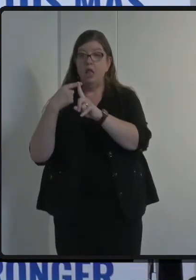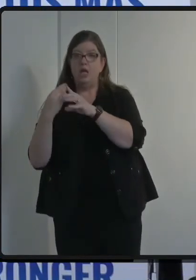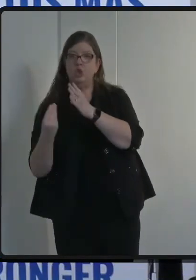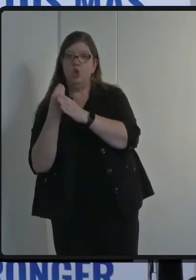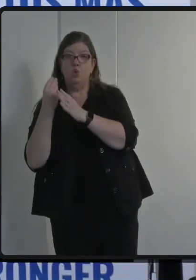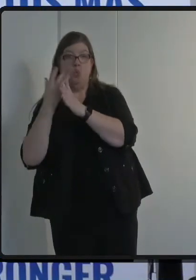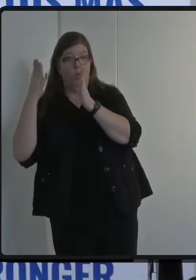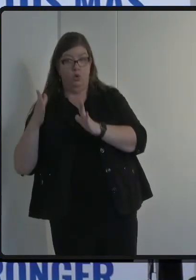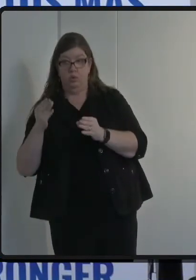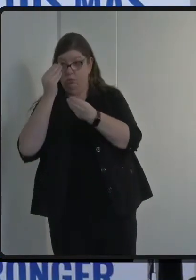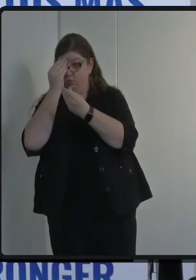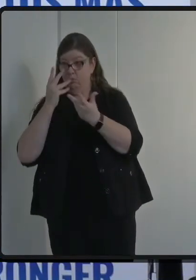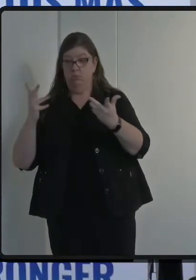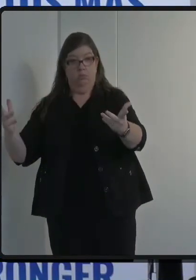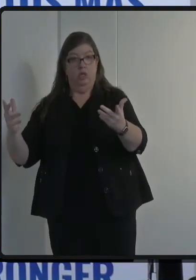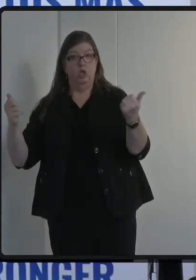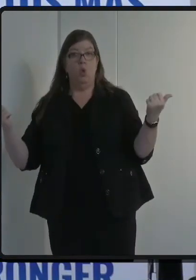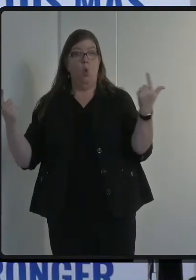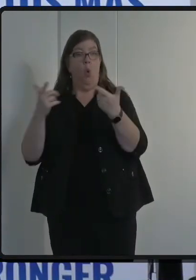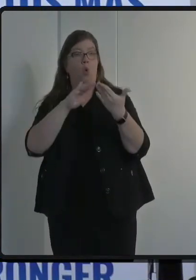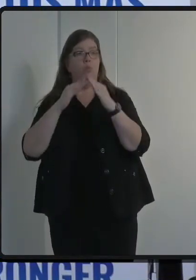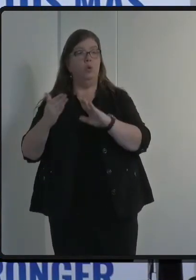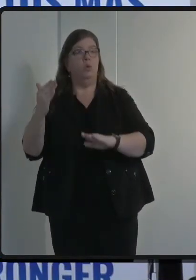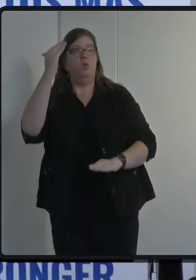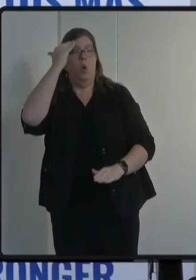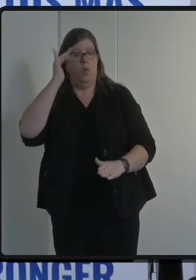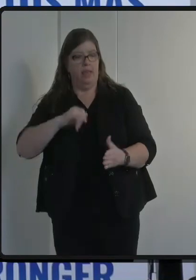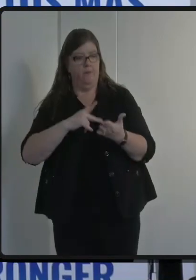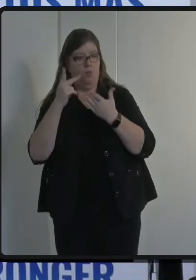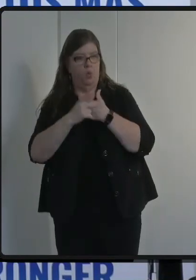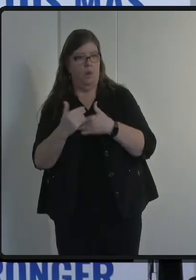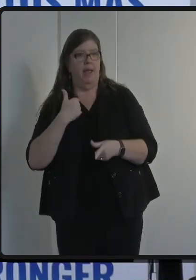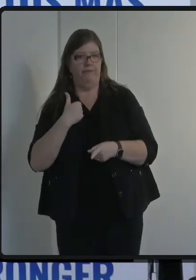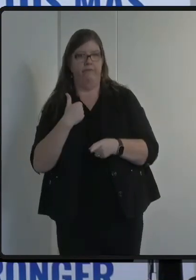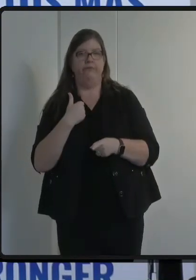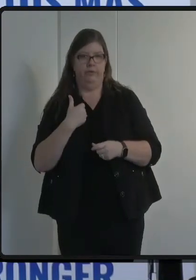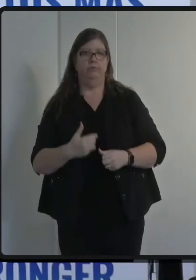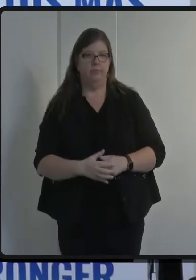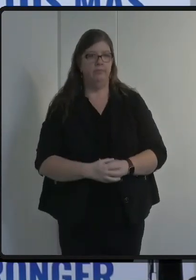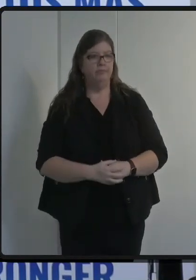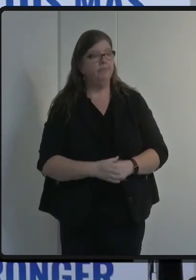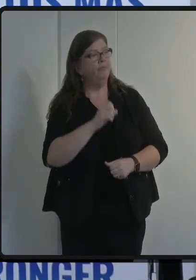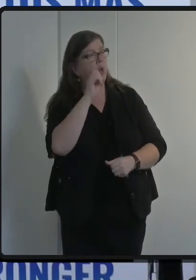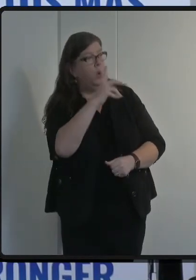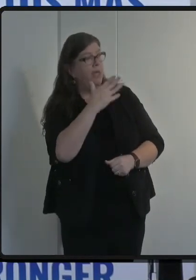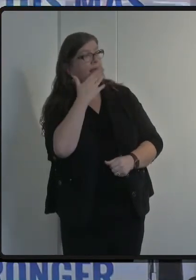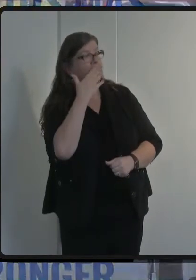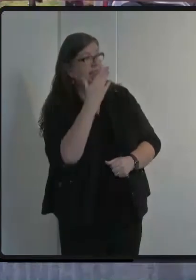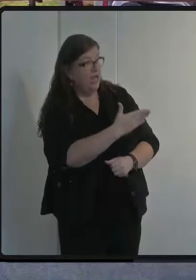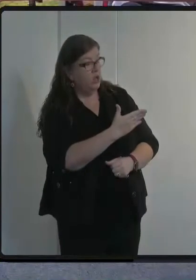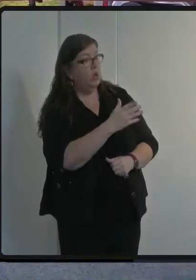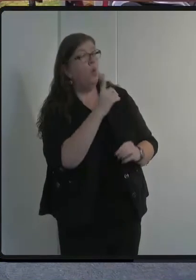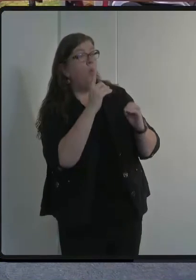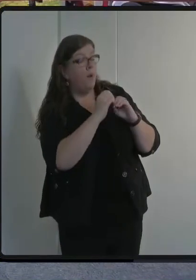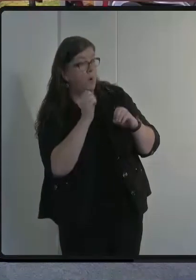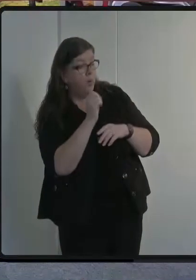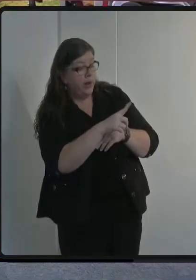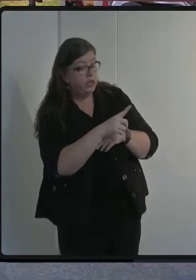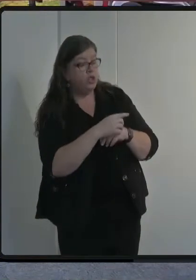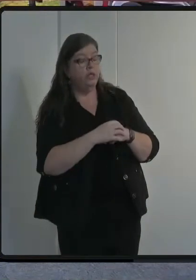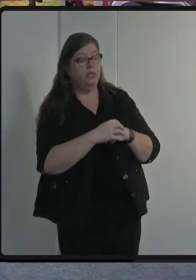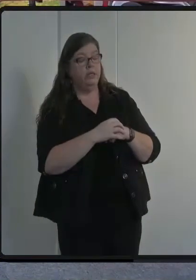growers so that everyone in the community is aware of the program. Okay, thank you. Okay, one more